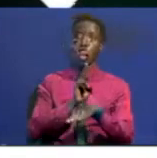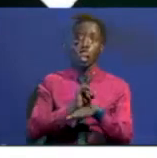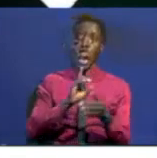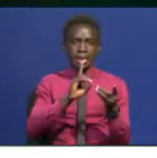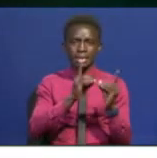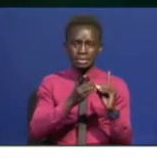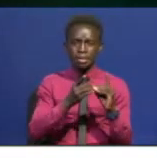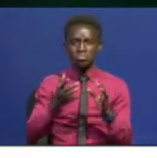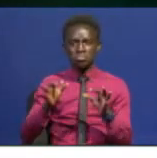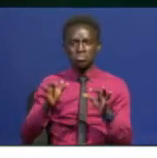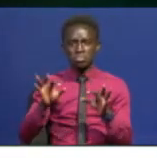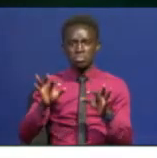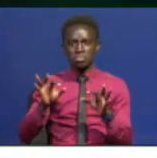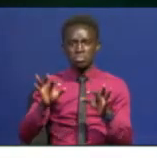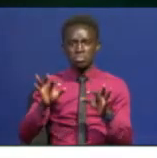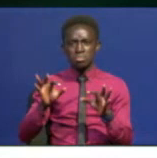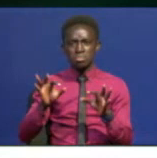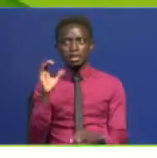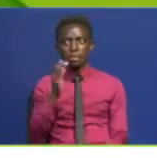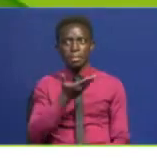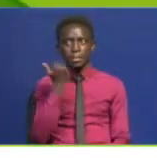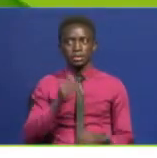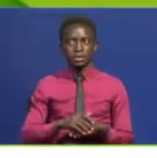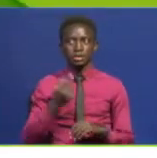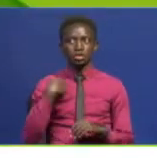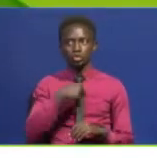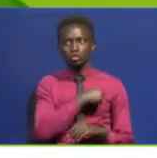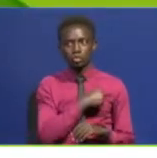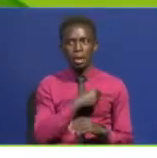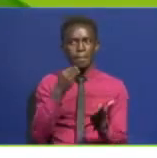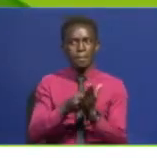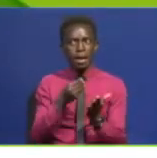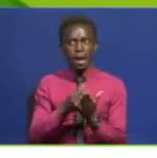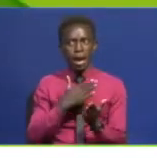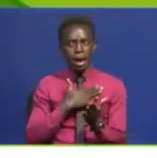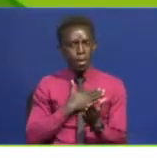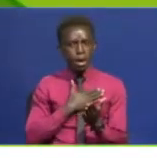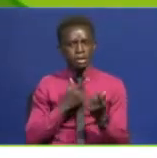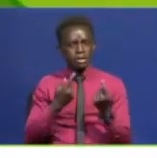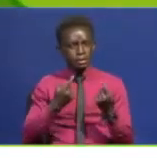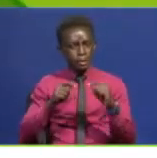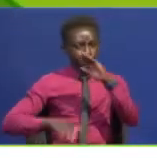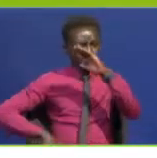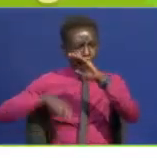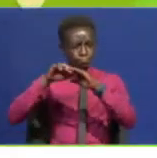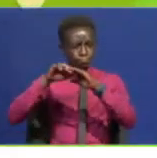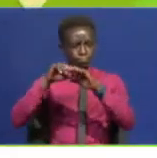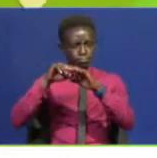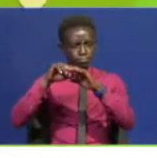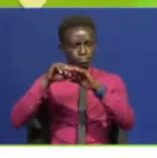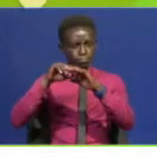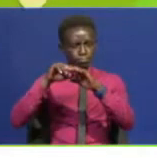analytics to understand and serve customers. Using our pricing to ensure that customers can still utilize our